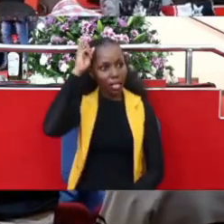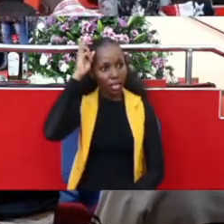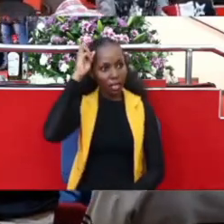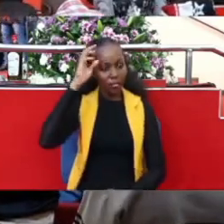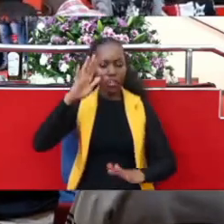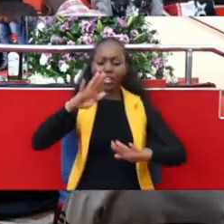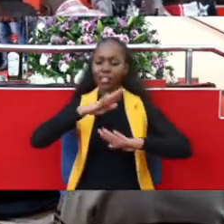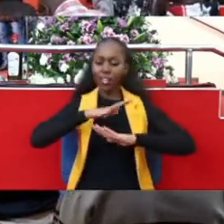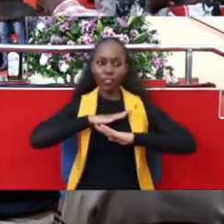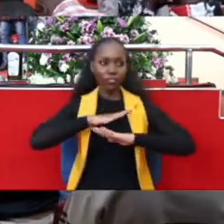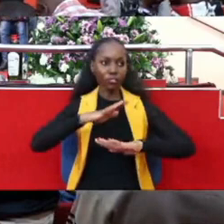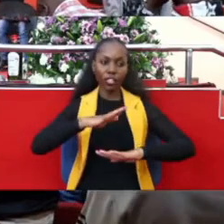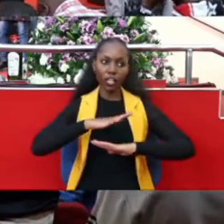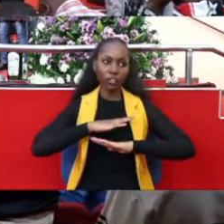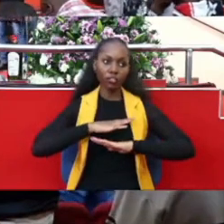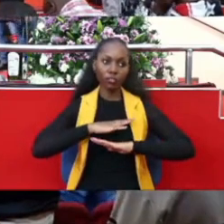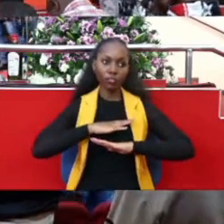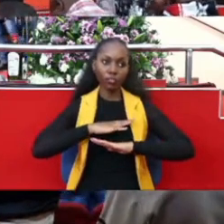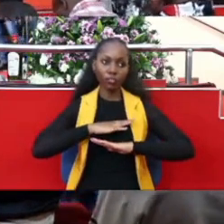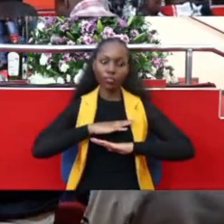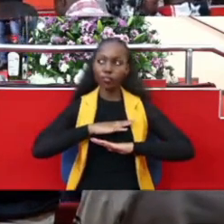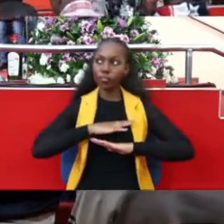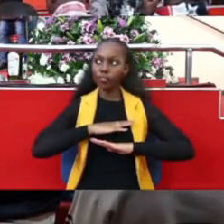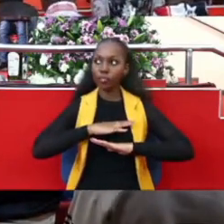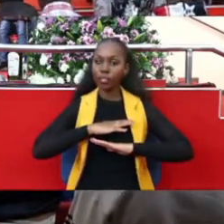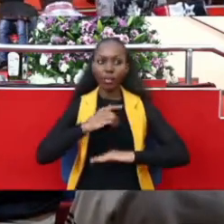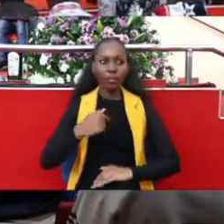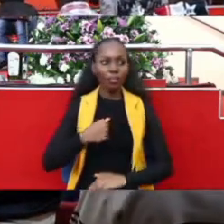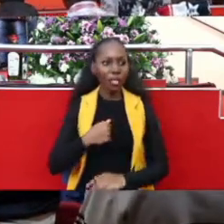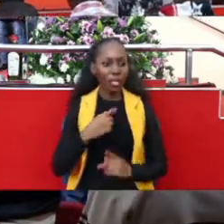is enough. I have come not to negotiate with you.